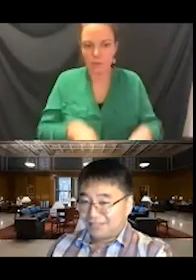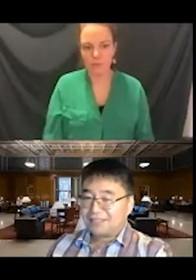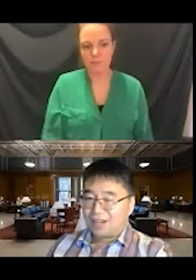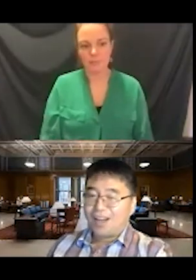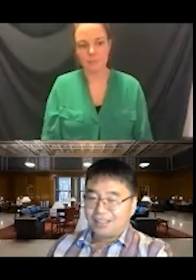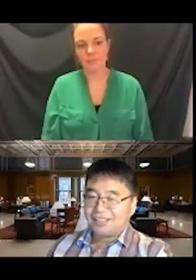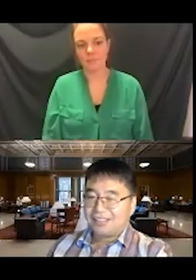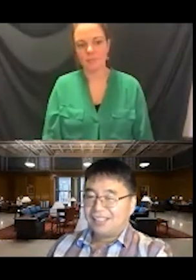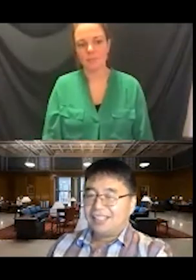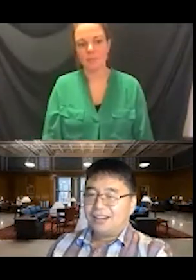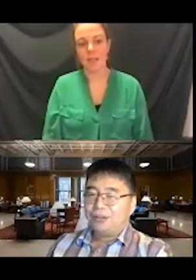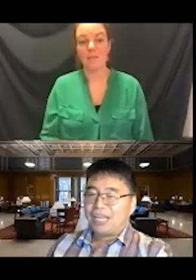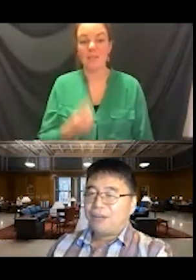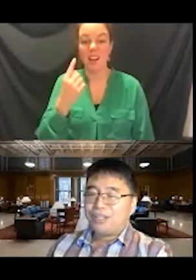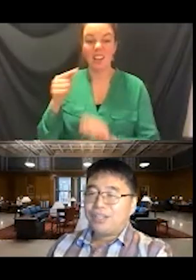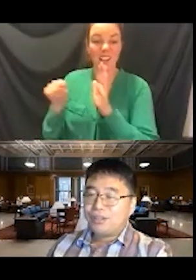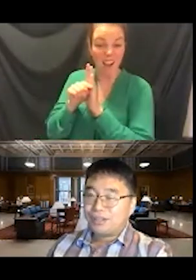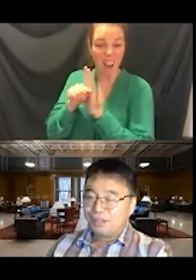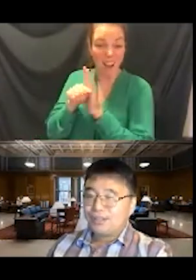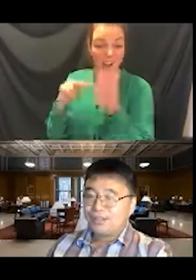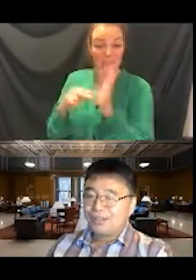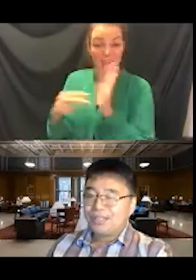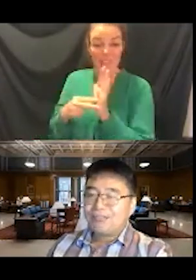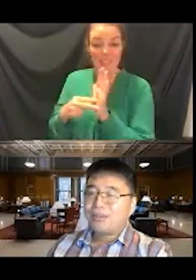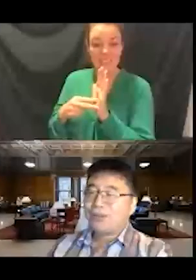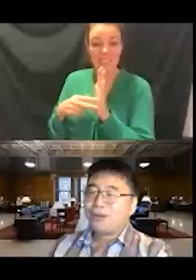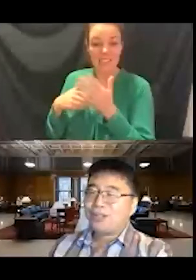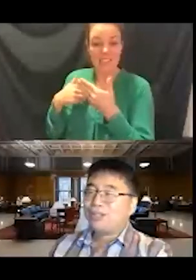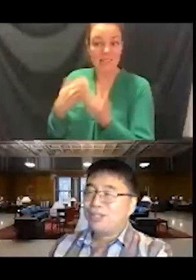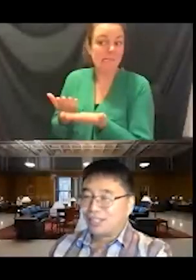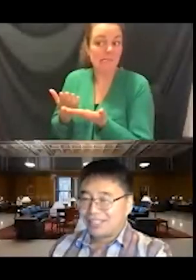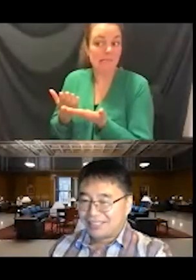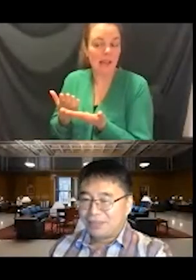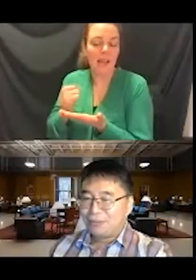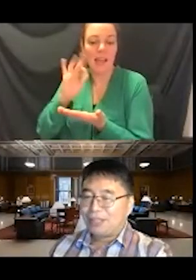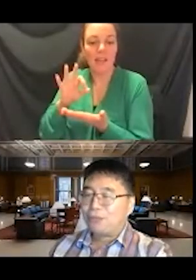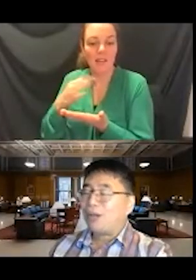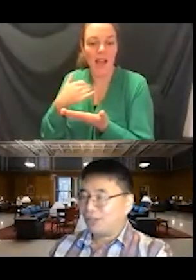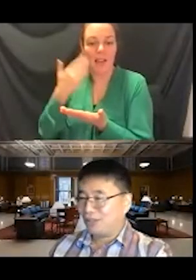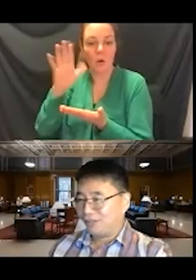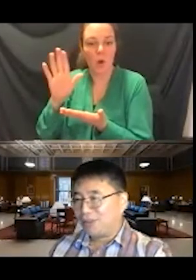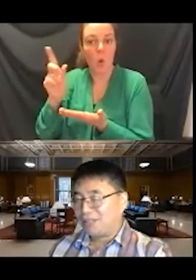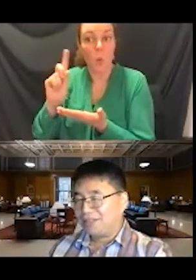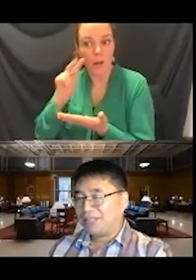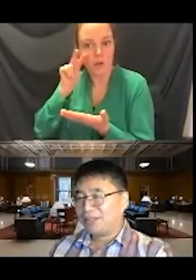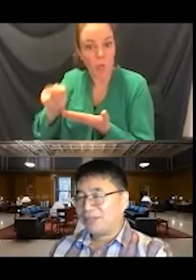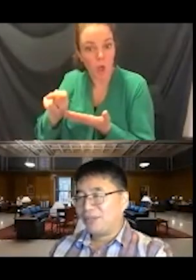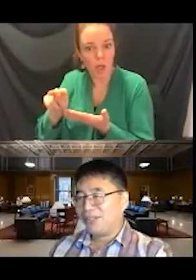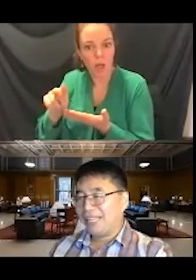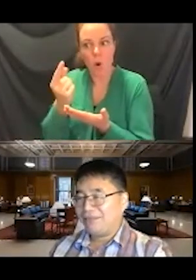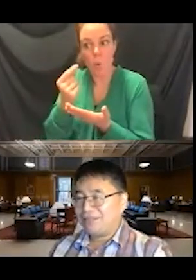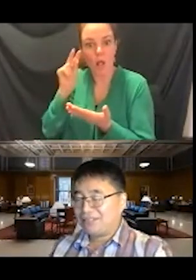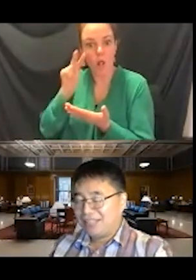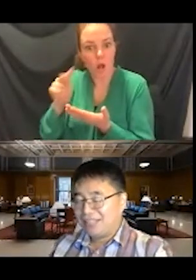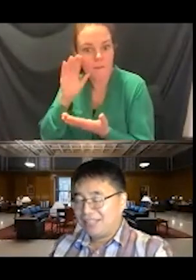But the con is we can't really use it if you don't know where to look and when and what to look for, right? So that's why you